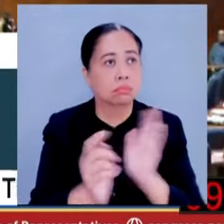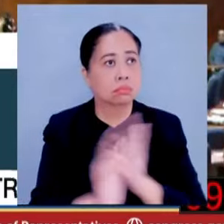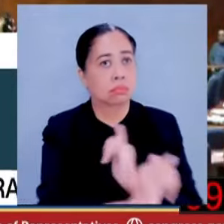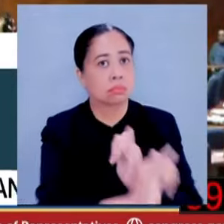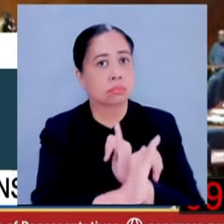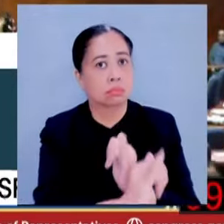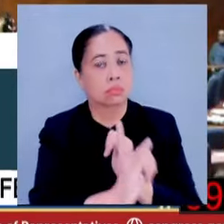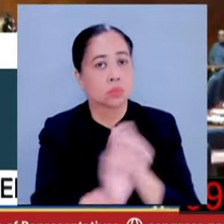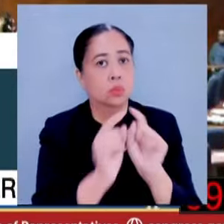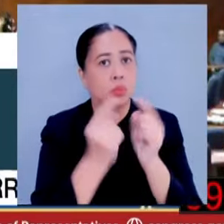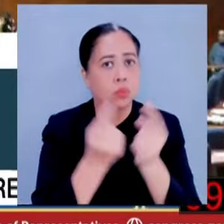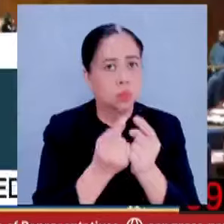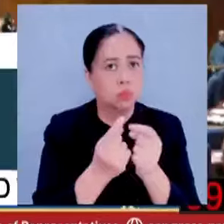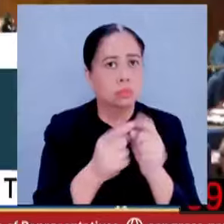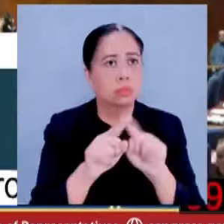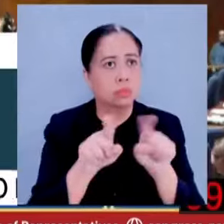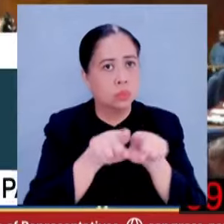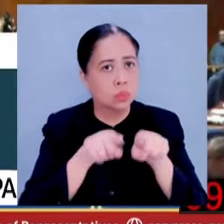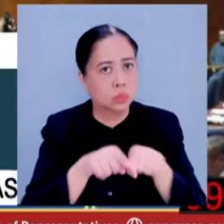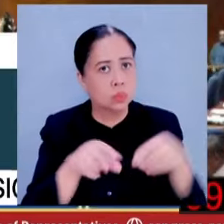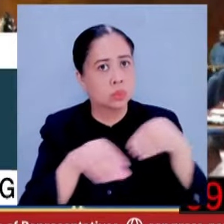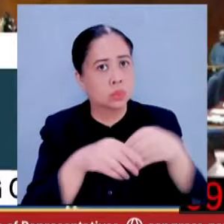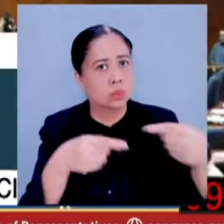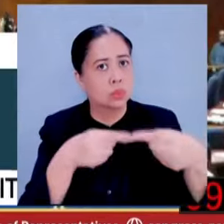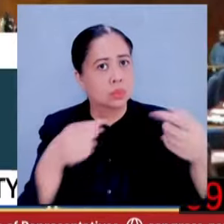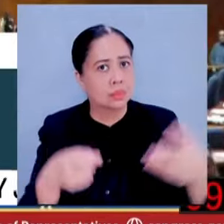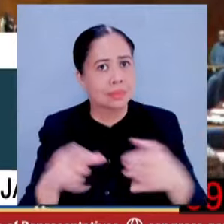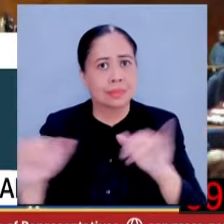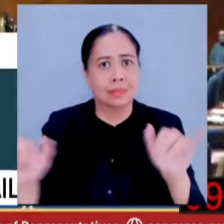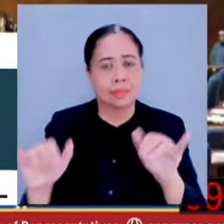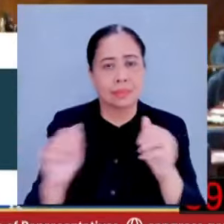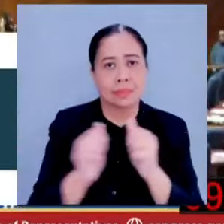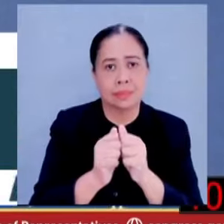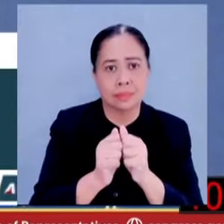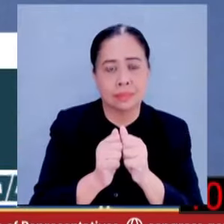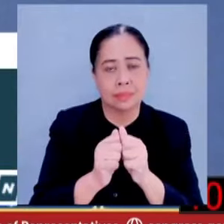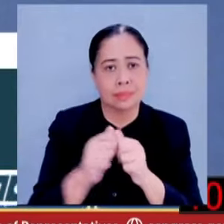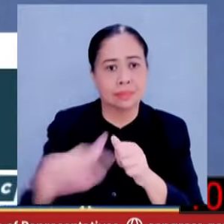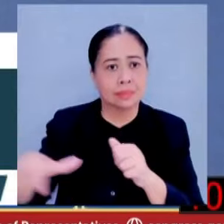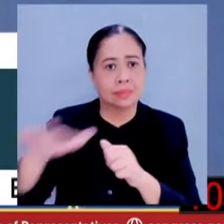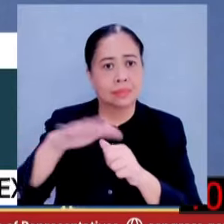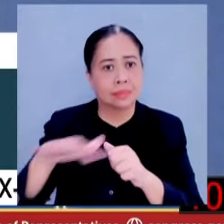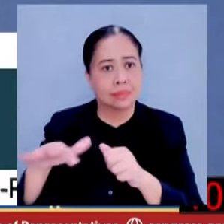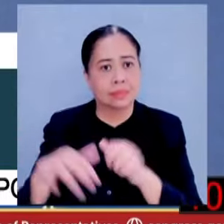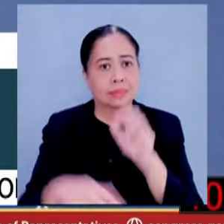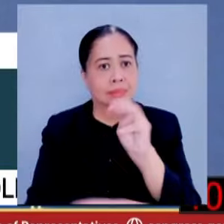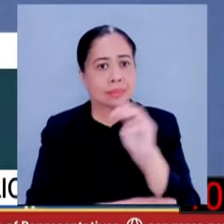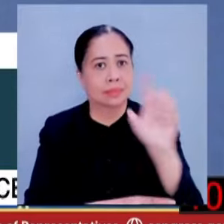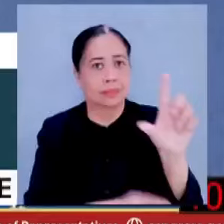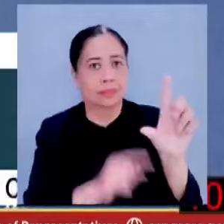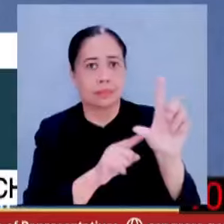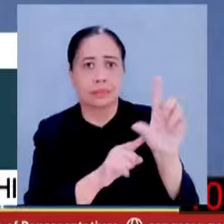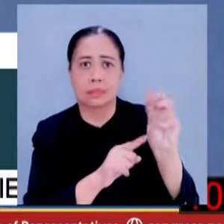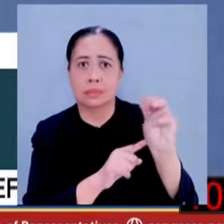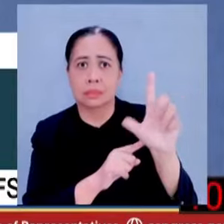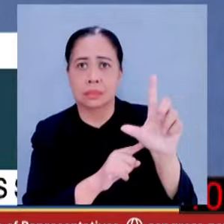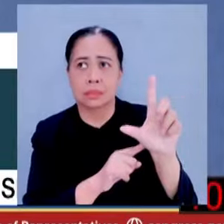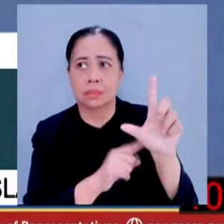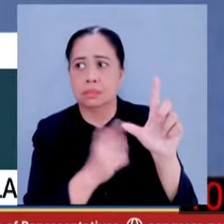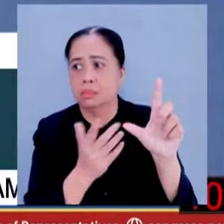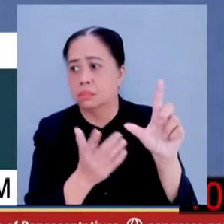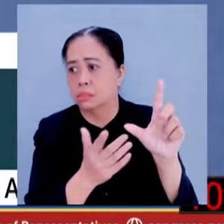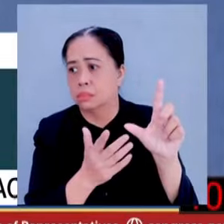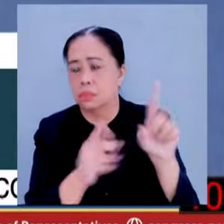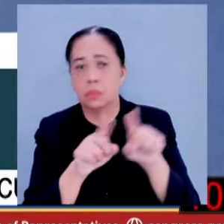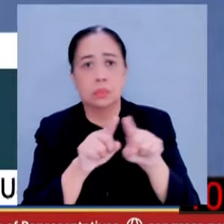also in the opposition. And ganun din sa ML. Well, ML, we will be